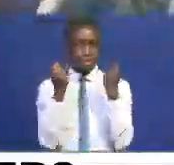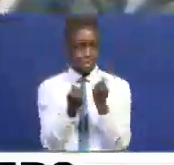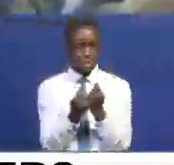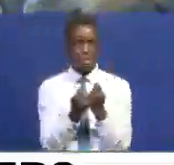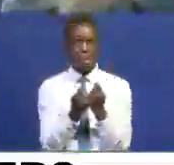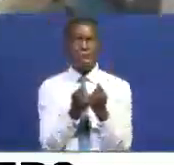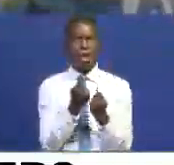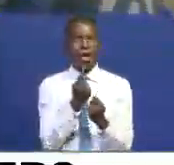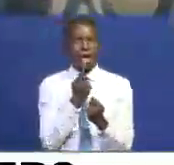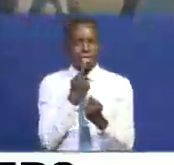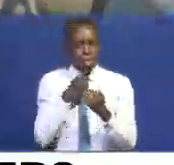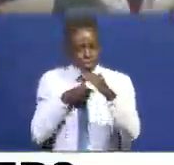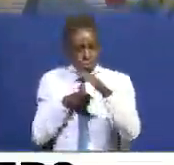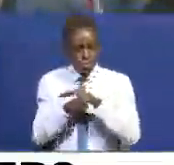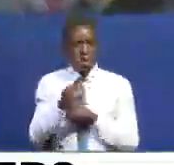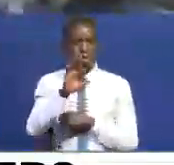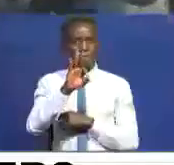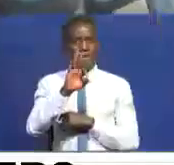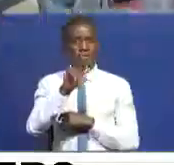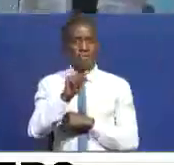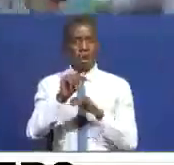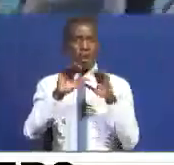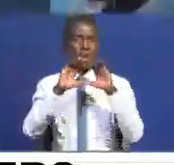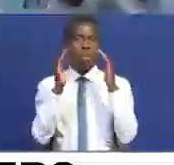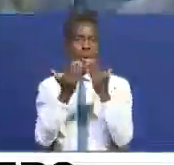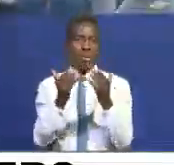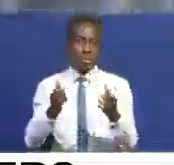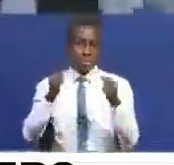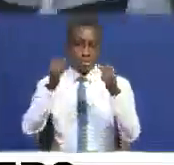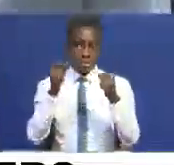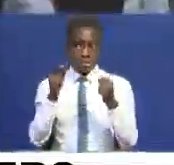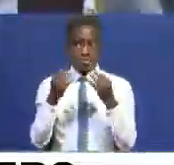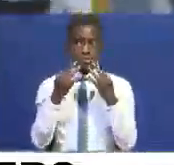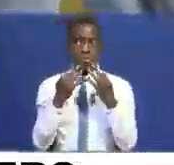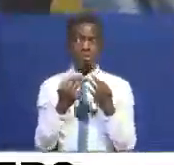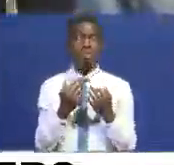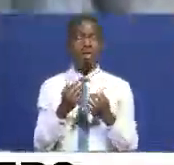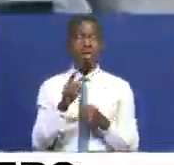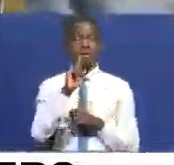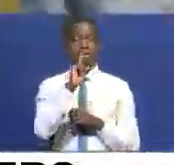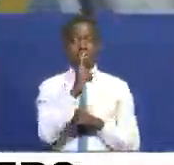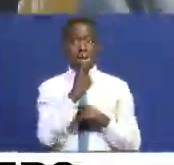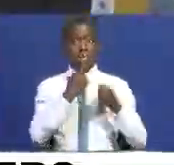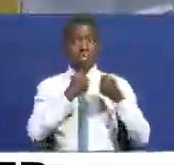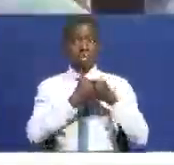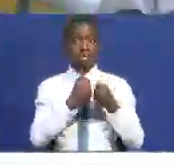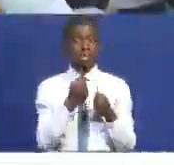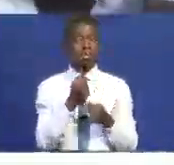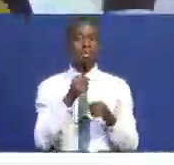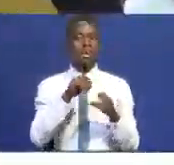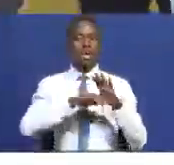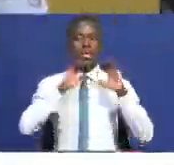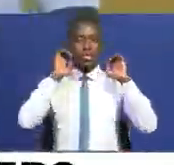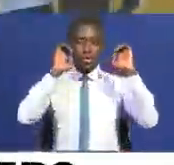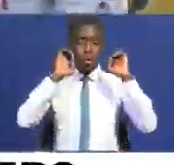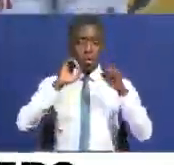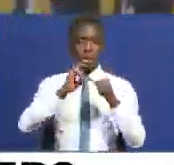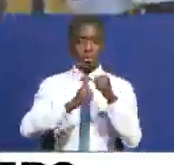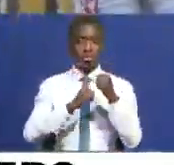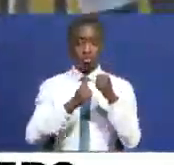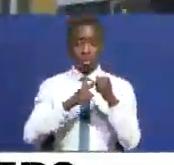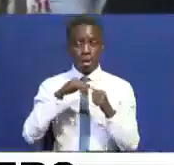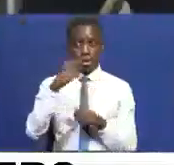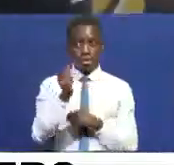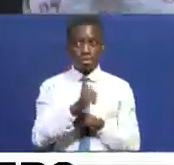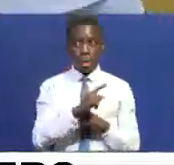World Cup finals. The first leg will be hosted in Ethiopia on the 9th of June next month, with the return leg scheduled on the